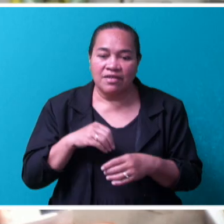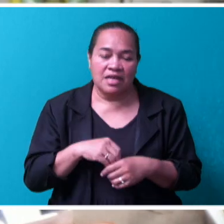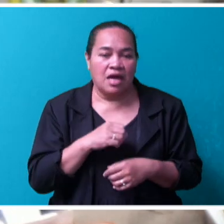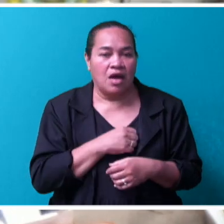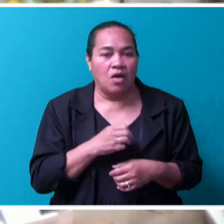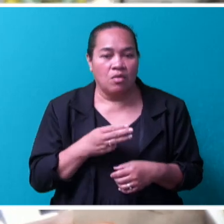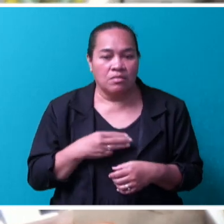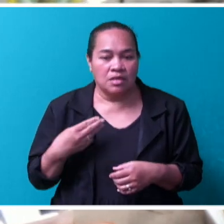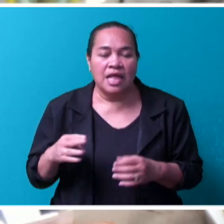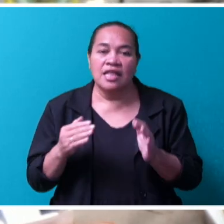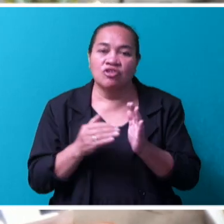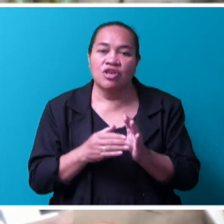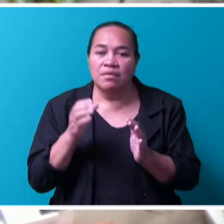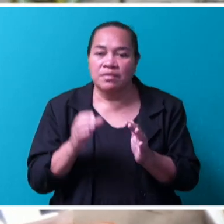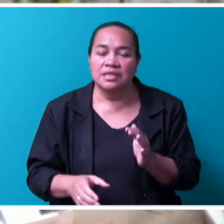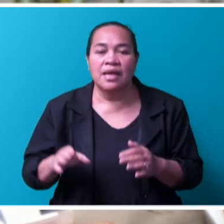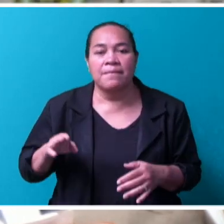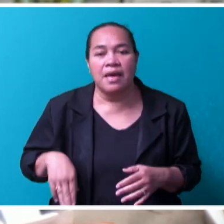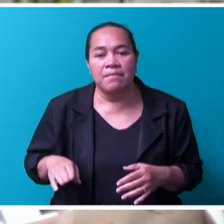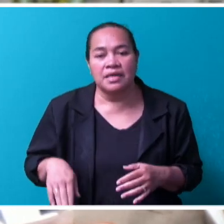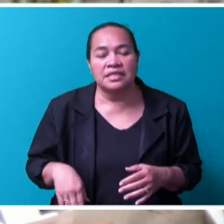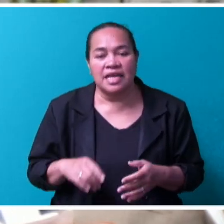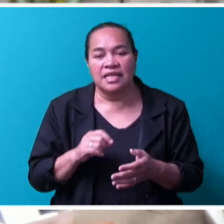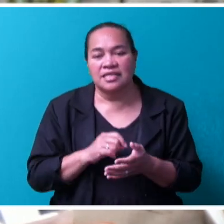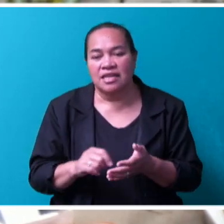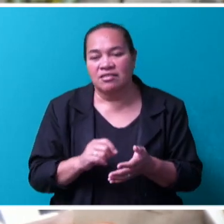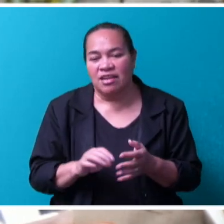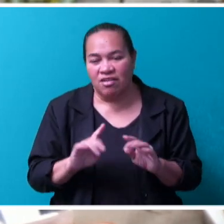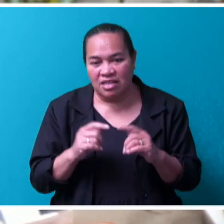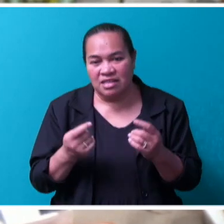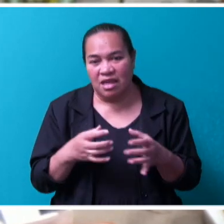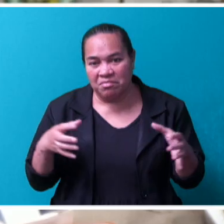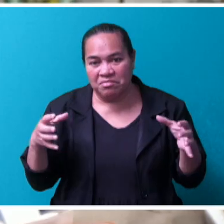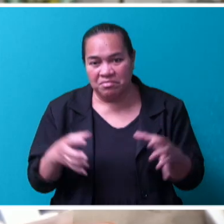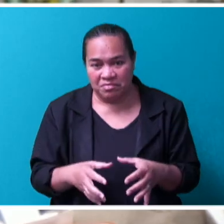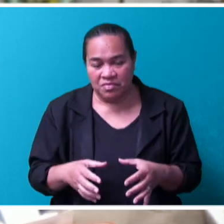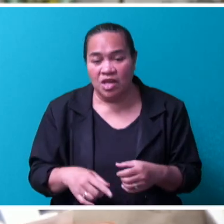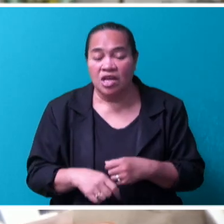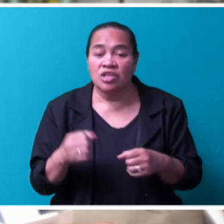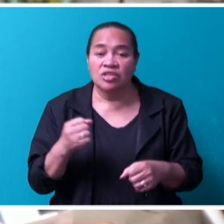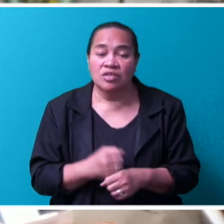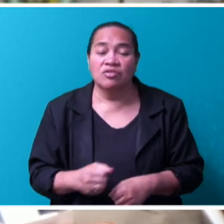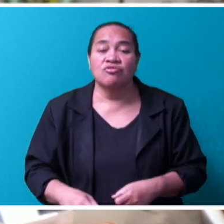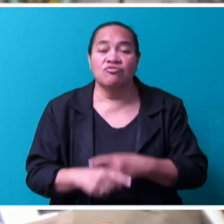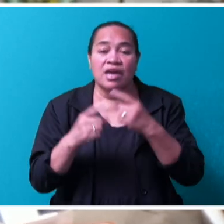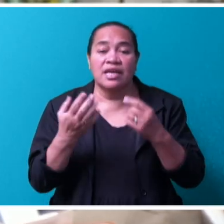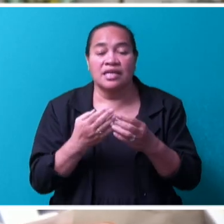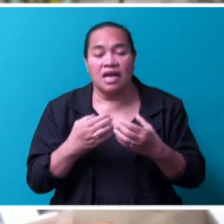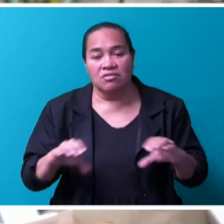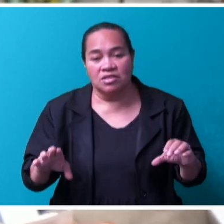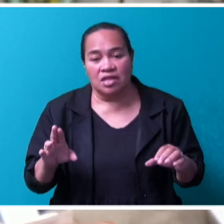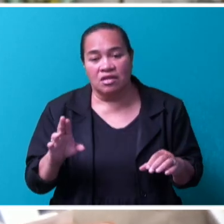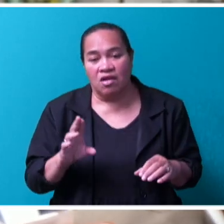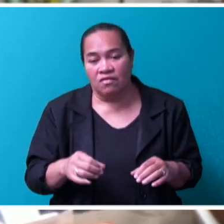the Chairperson, members and Secretariat of the Great Council of Chiefs, the boards, leadership teams, management